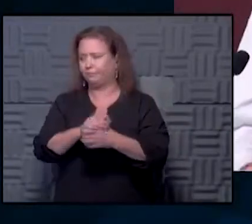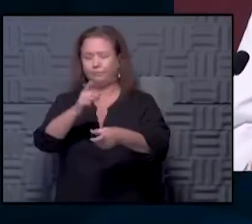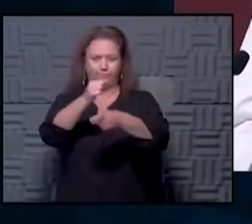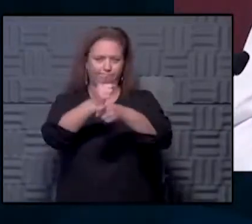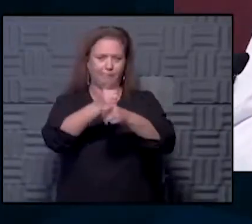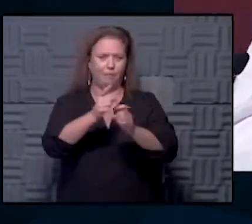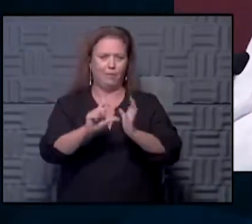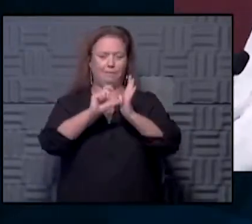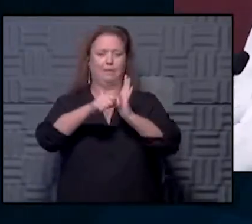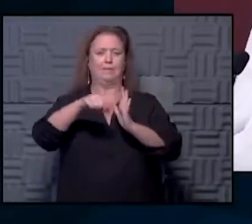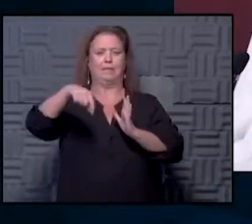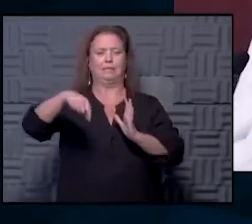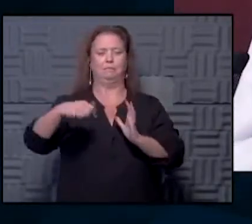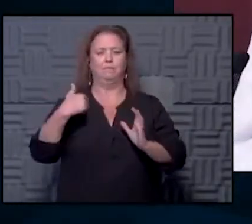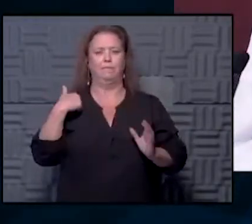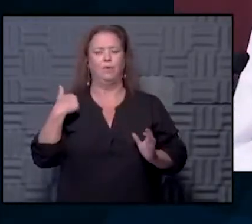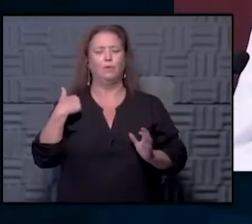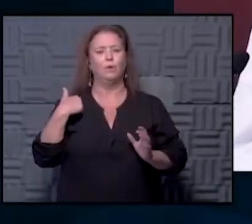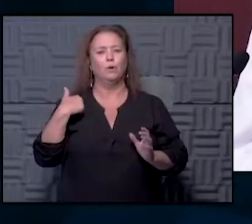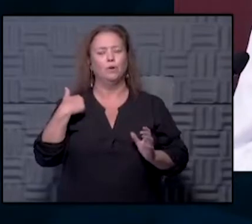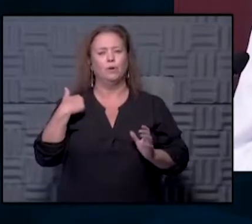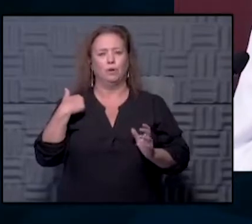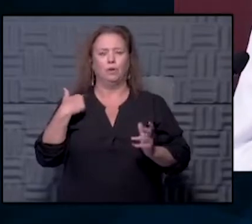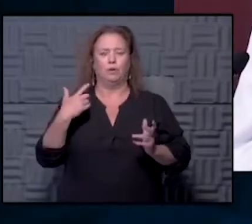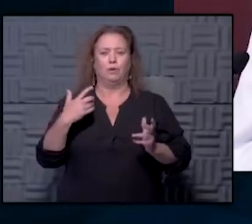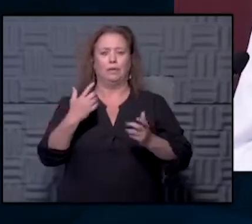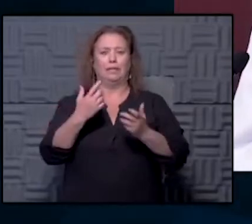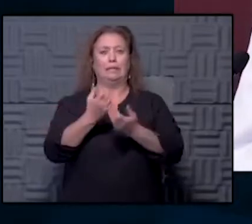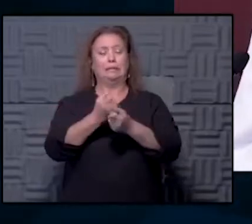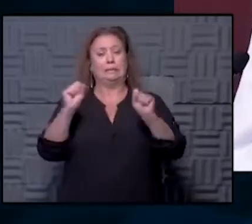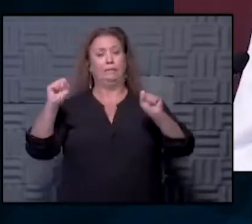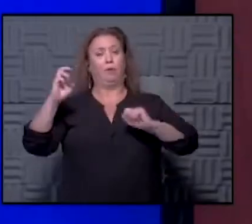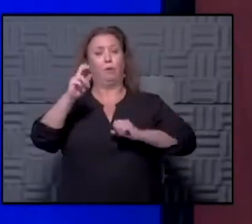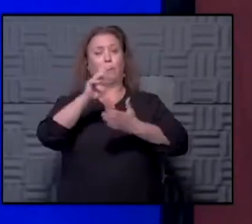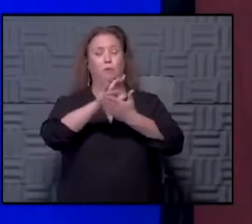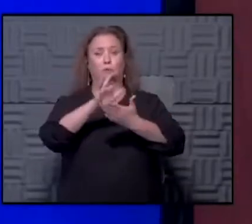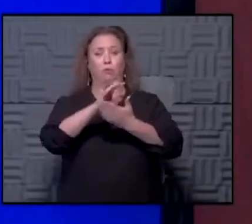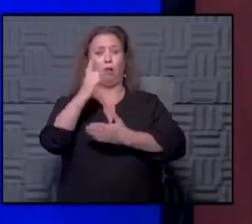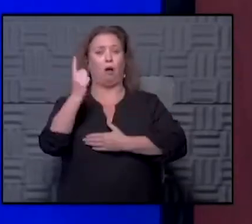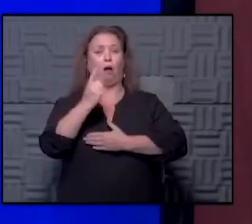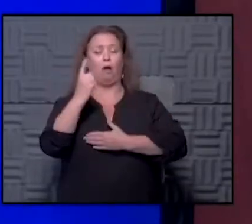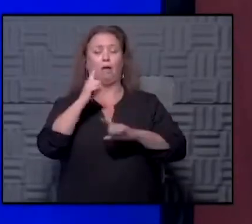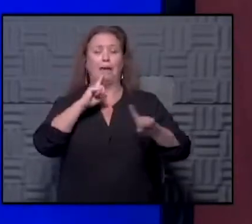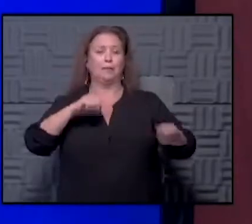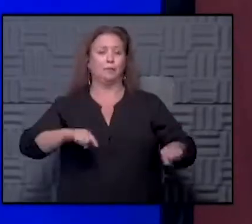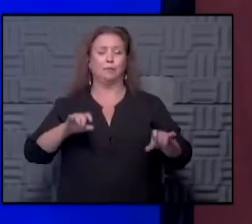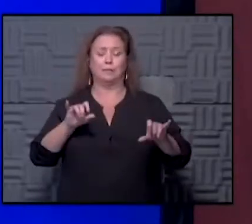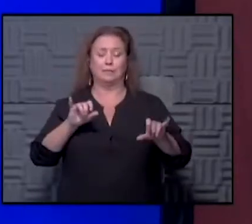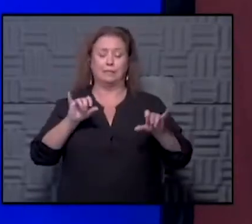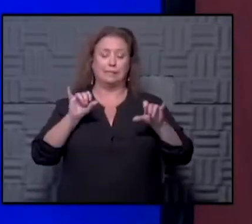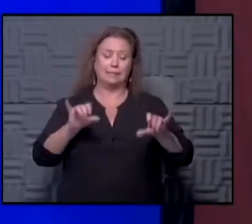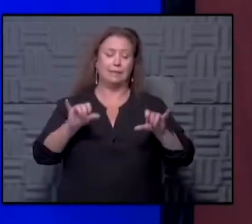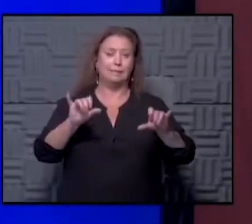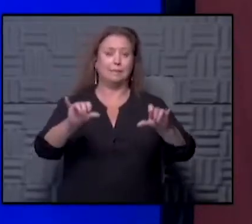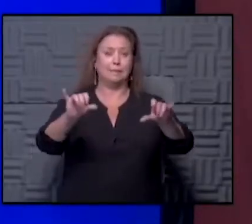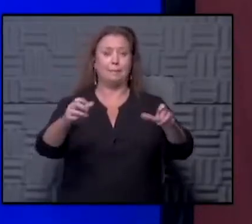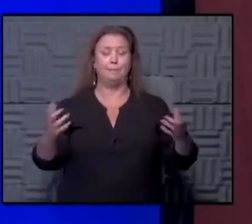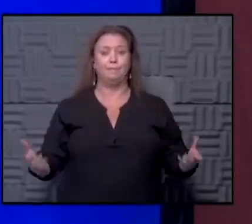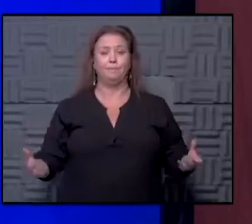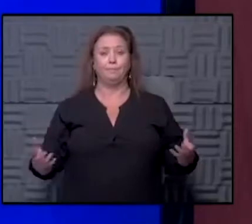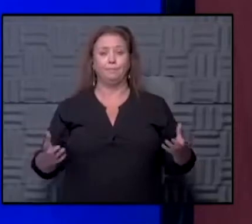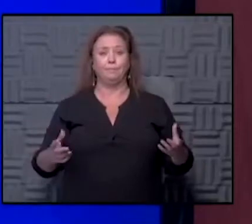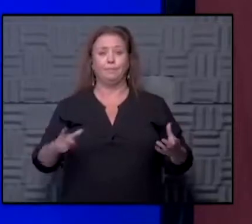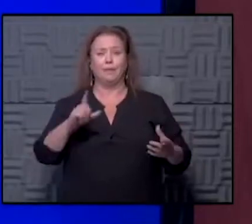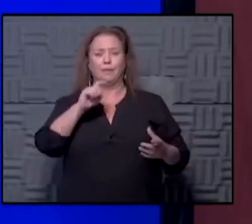we've emphasized on this program is that, and we've gotten, is that it's safe to go back to schools. And our answer is always the same one. This is